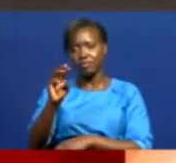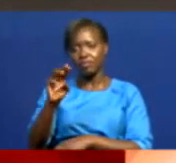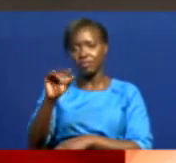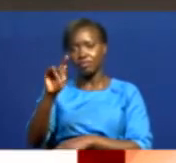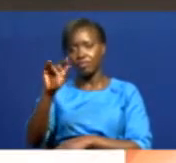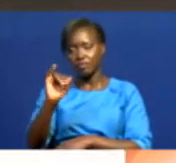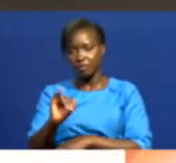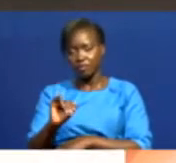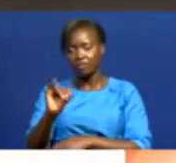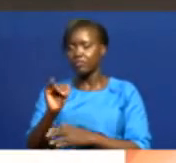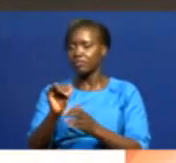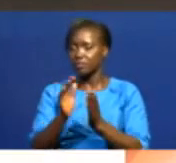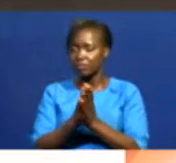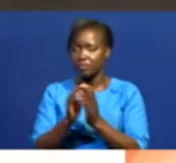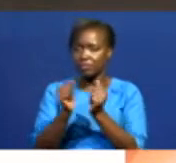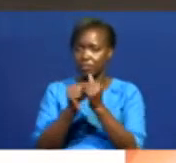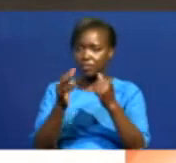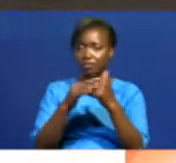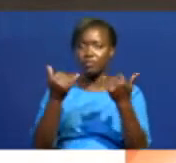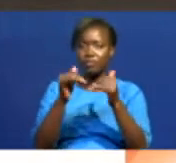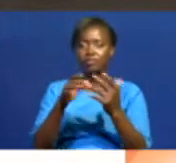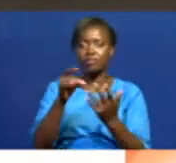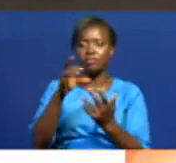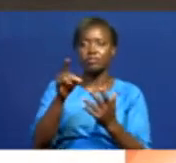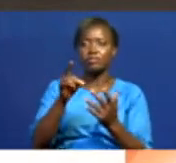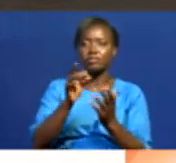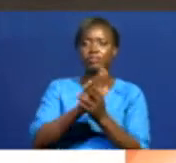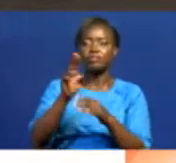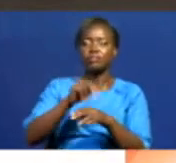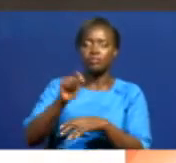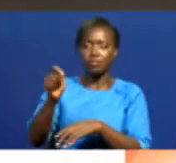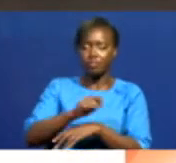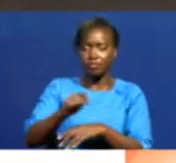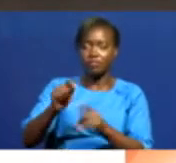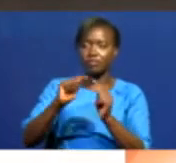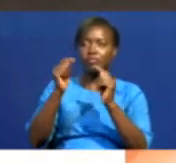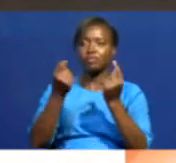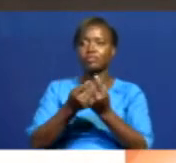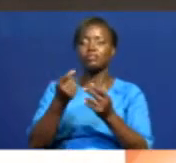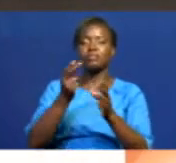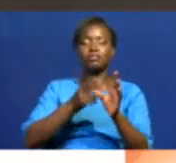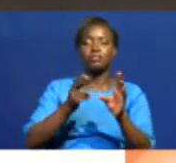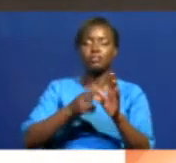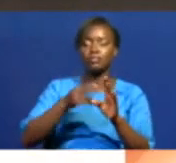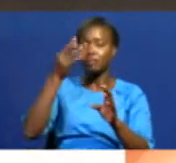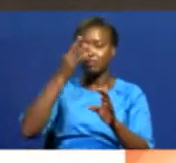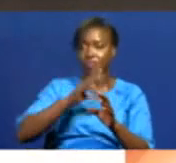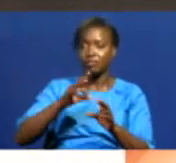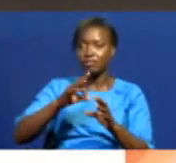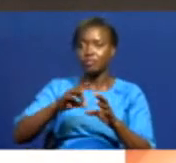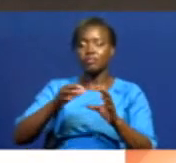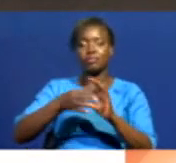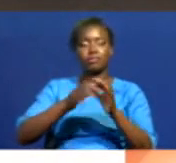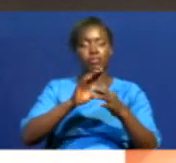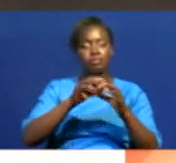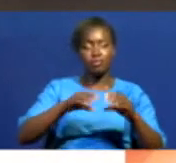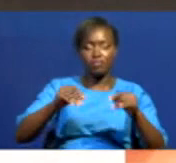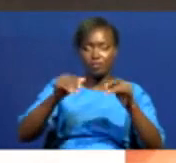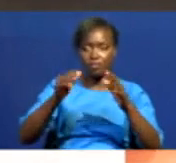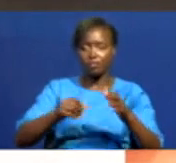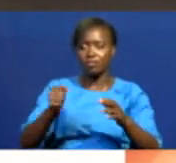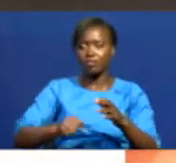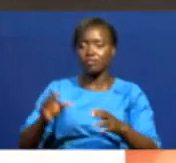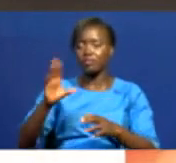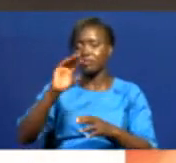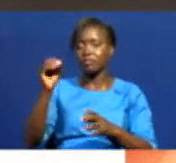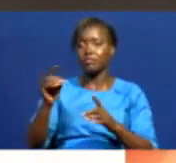players selected in the national women's hockey team, which will take part in the Paris 2024 Olympic Games qualifiers in South Africa, scheduled